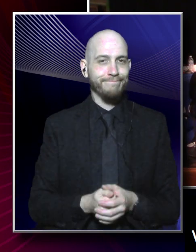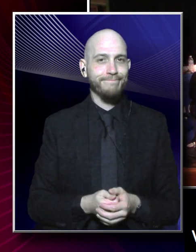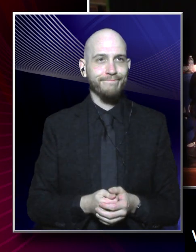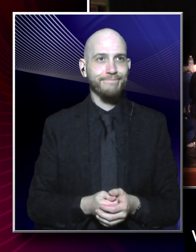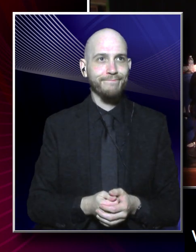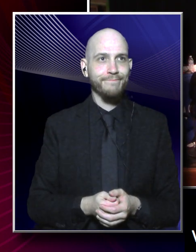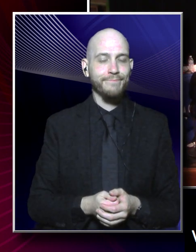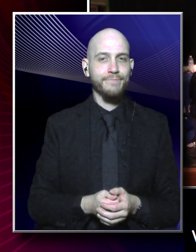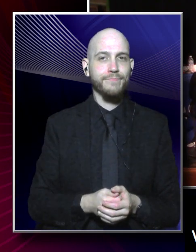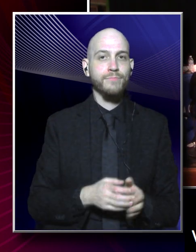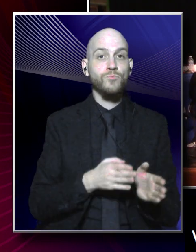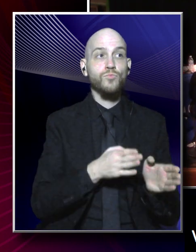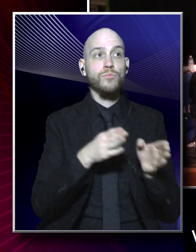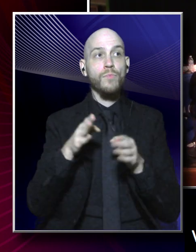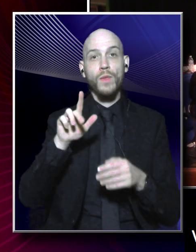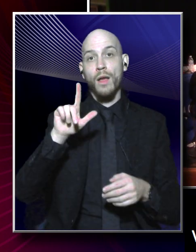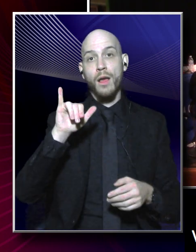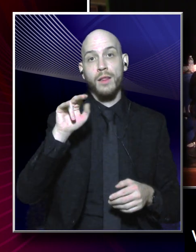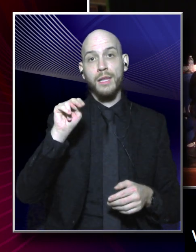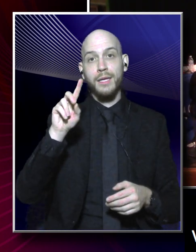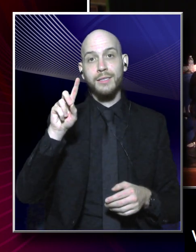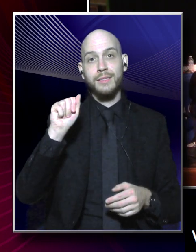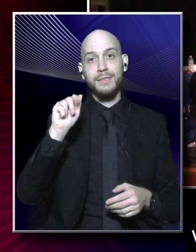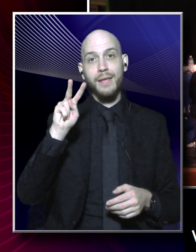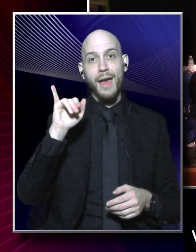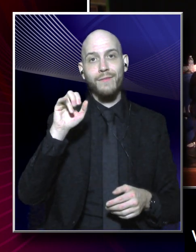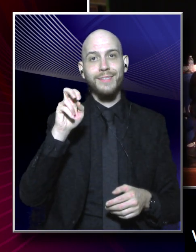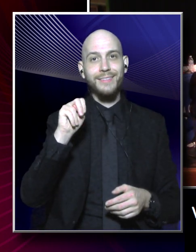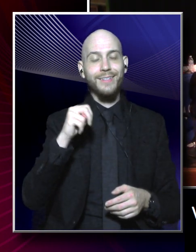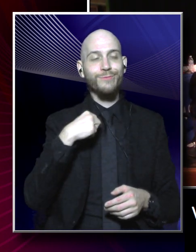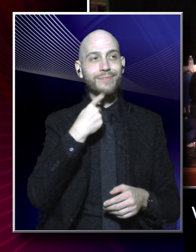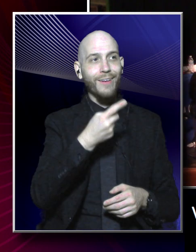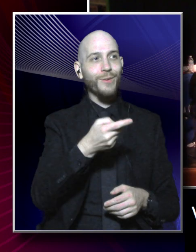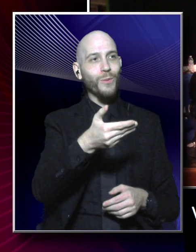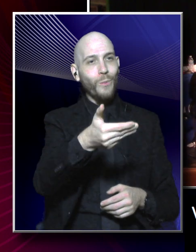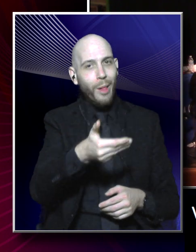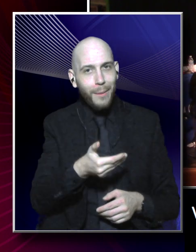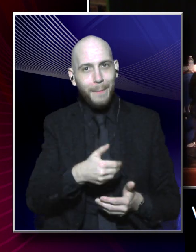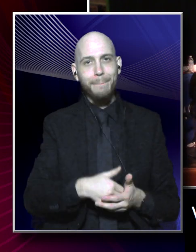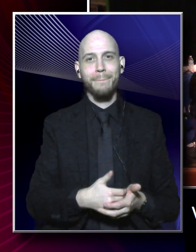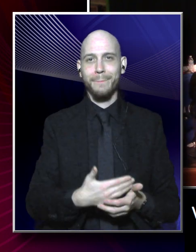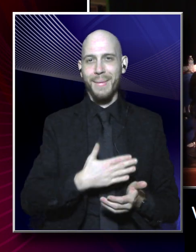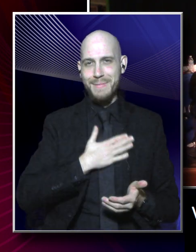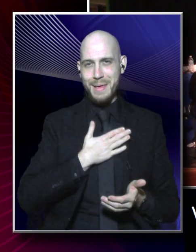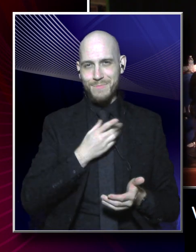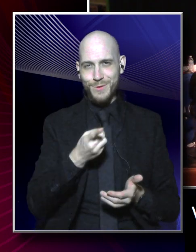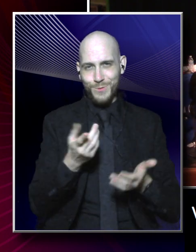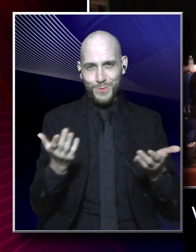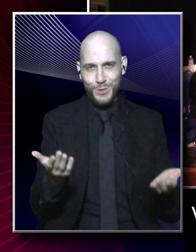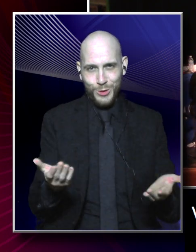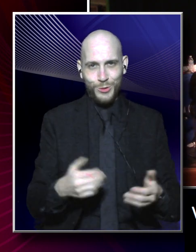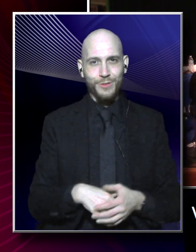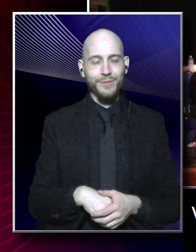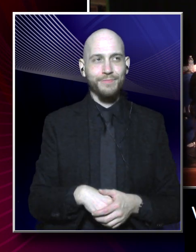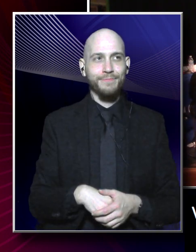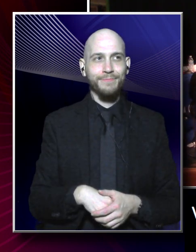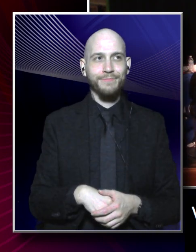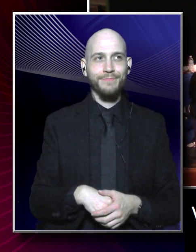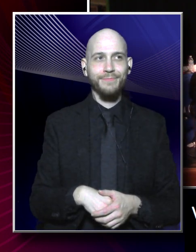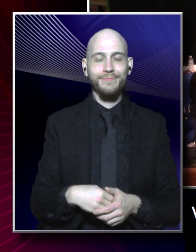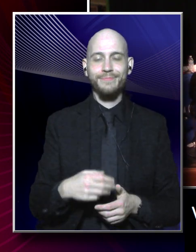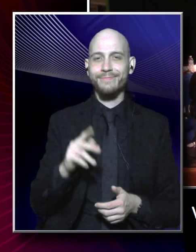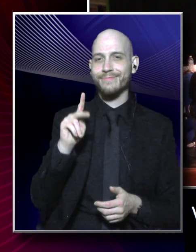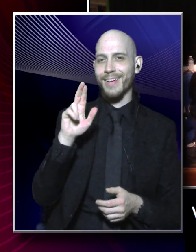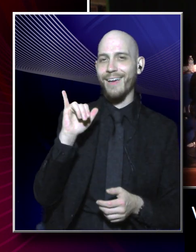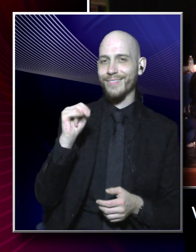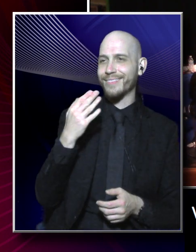Lynn Davison, I just wanted to say welcome. Thank We're glad you. you're on board. I am too. This is Mark Sims. Just a comment